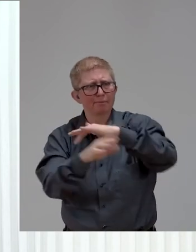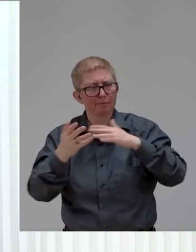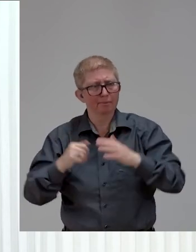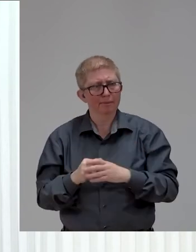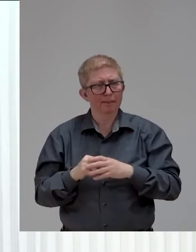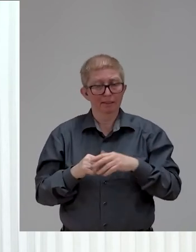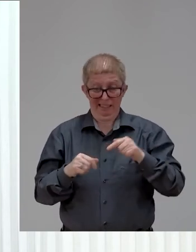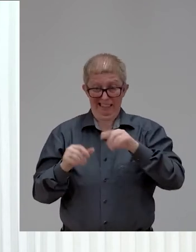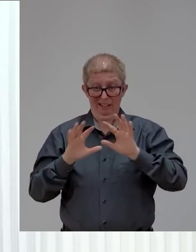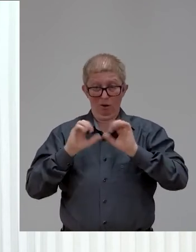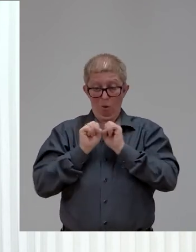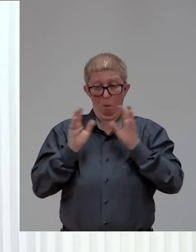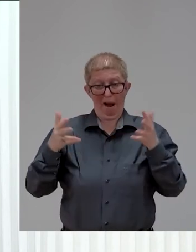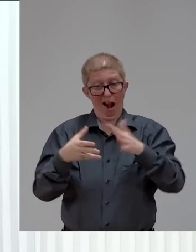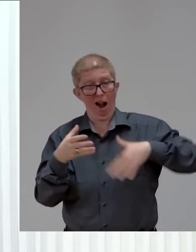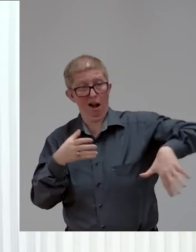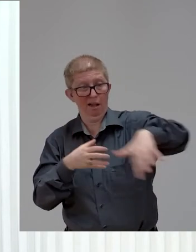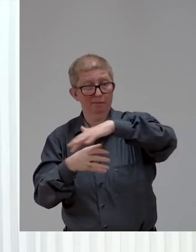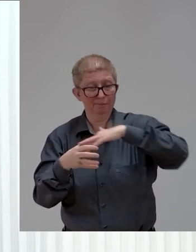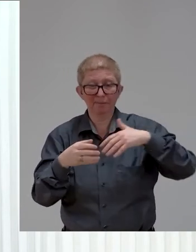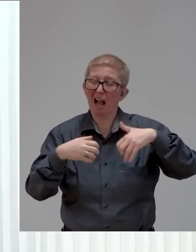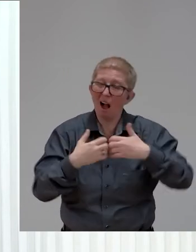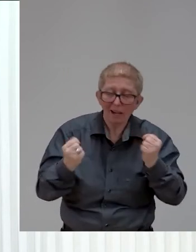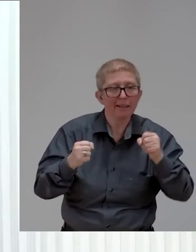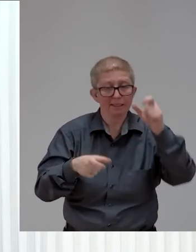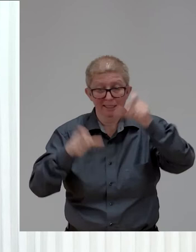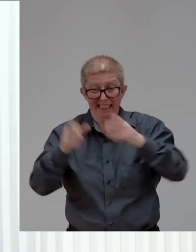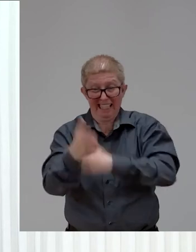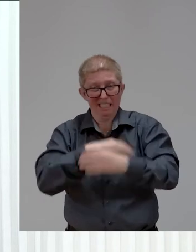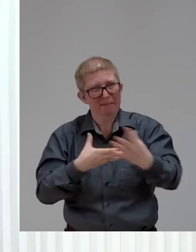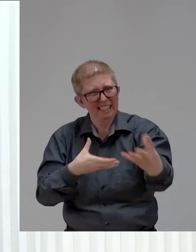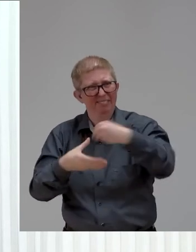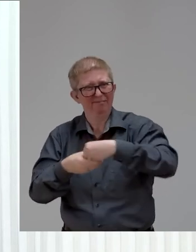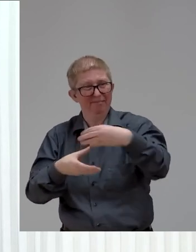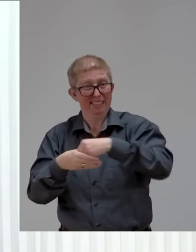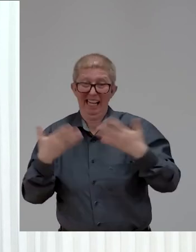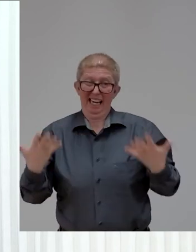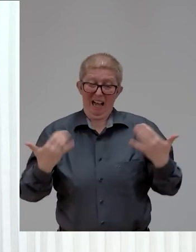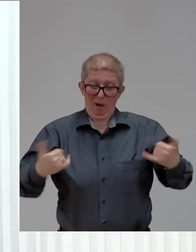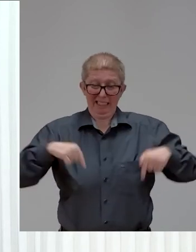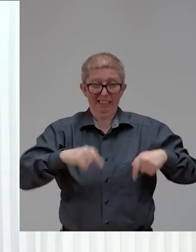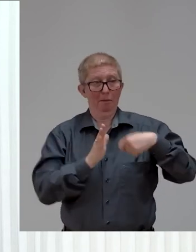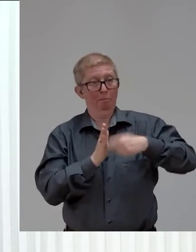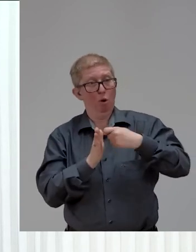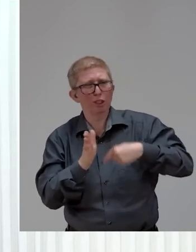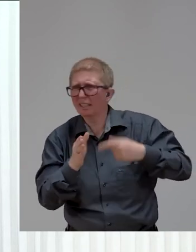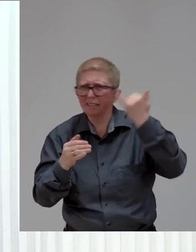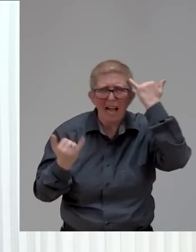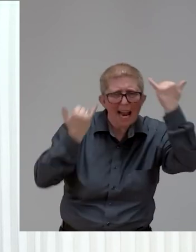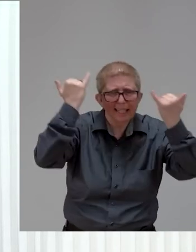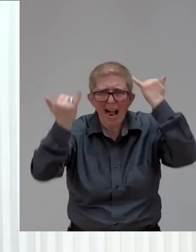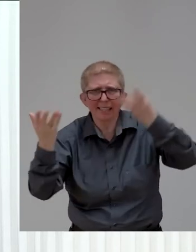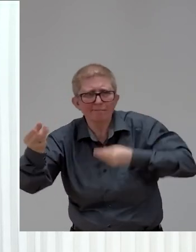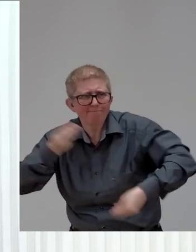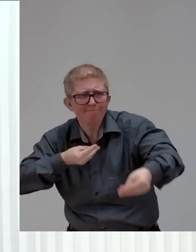By connecting innovators and sharing ideas, the Zero Project Conference can play a key role in helping to achieve these